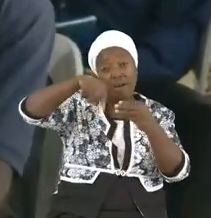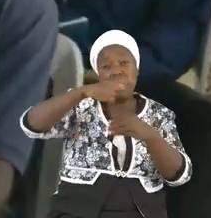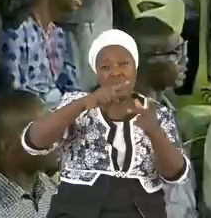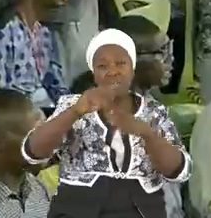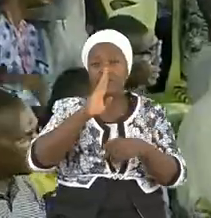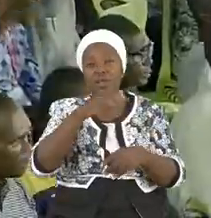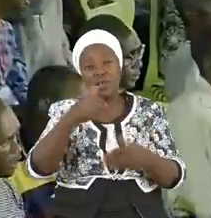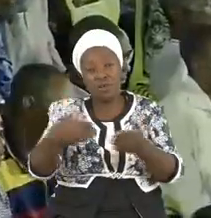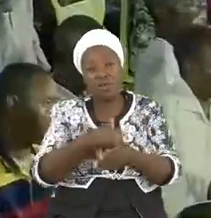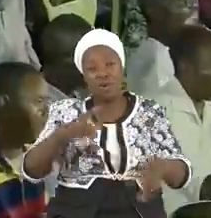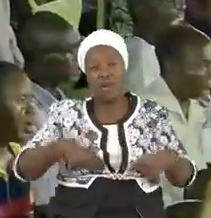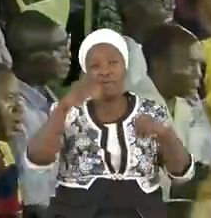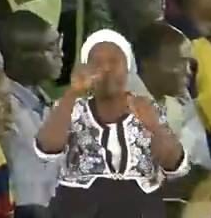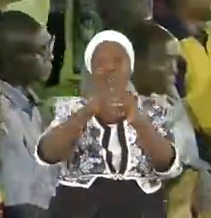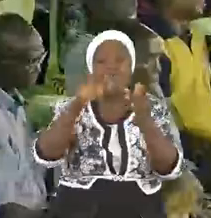Jesus' name.